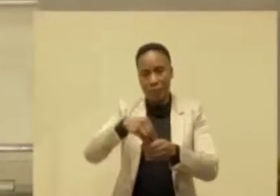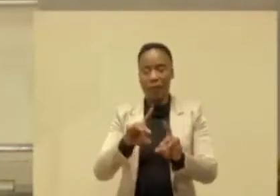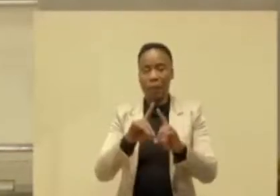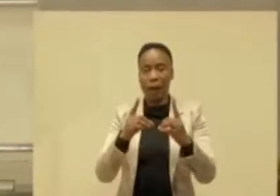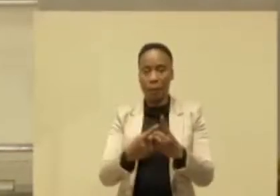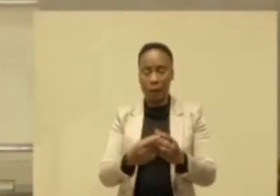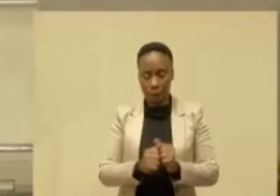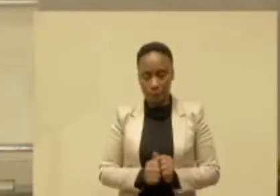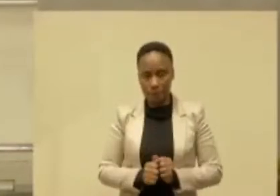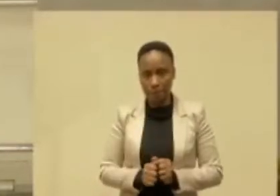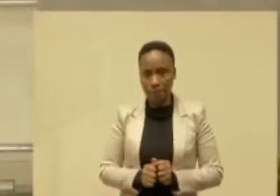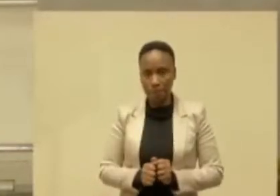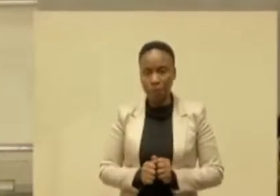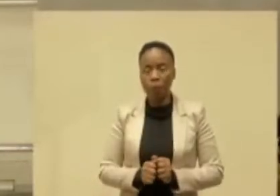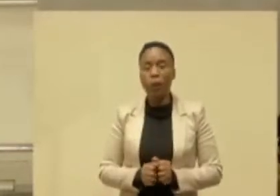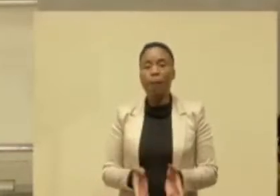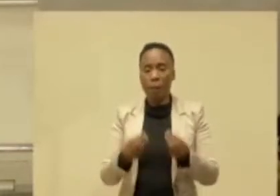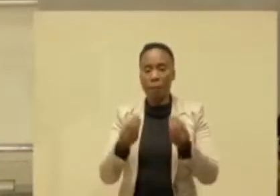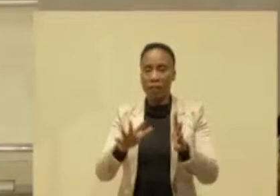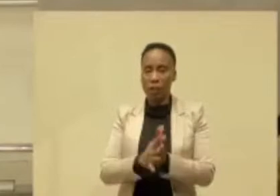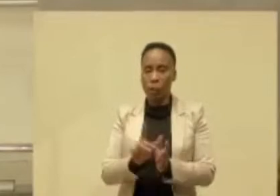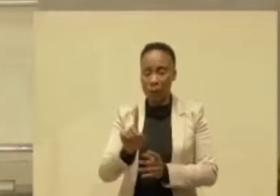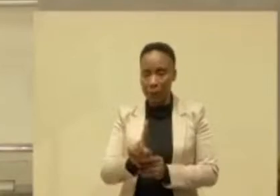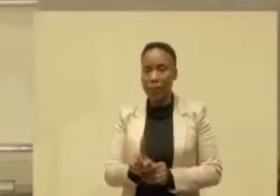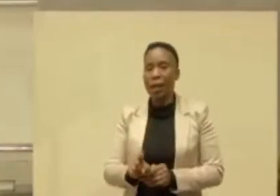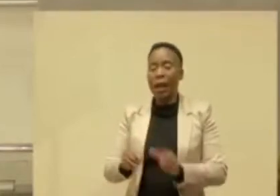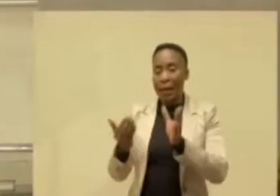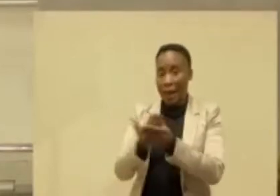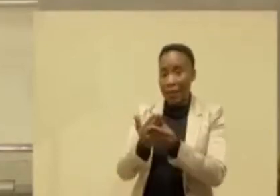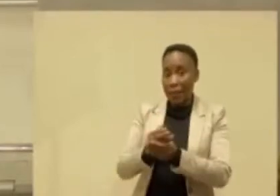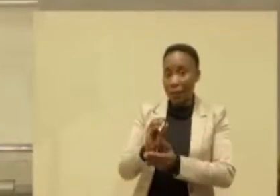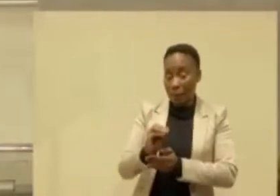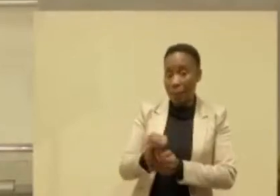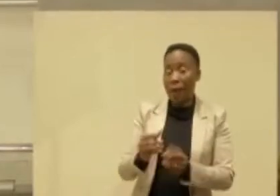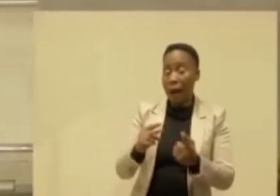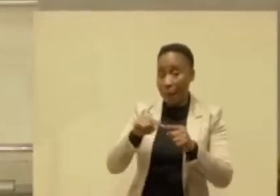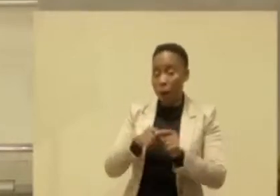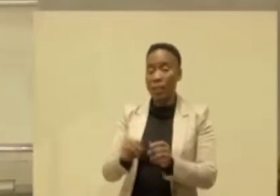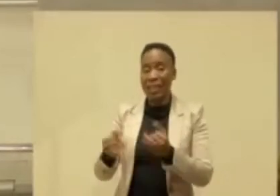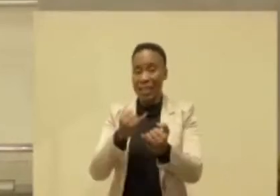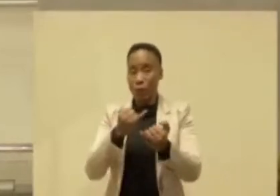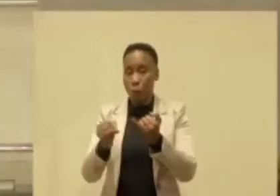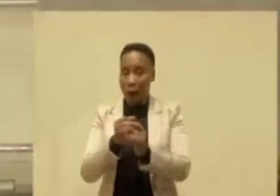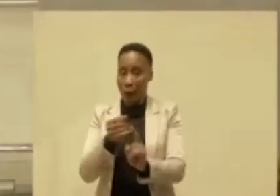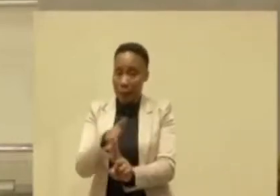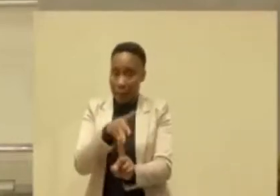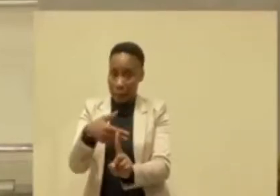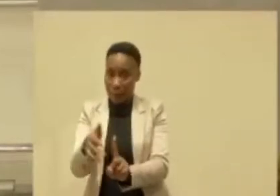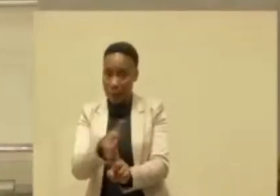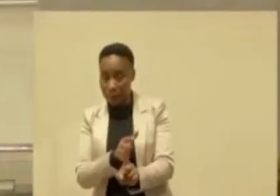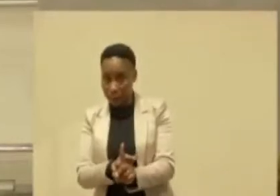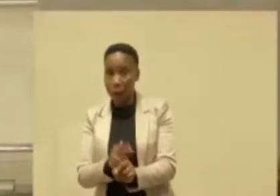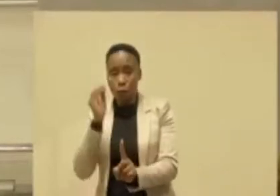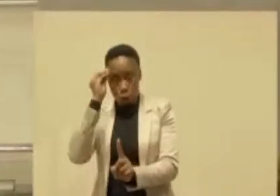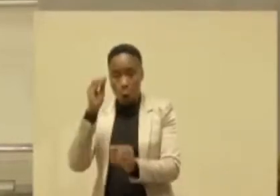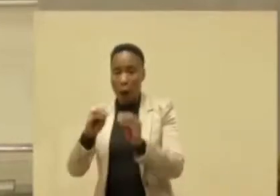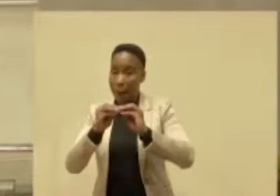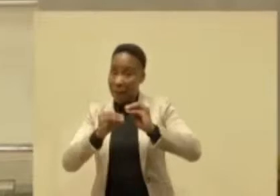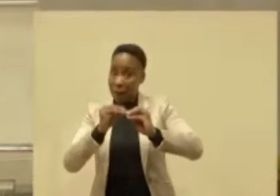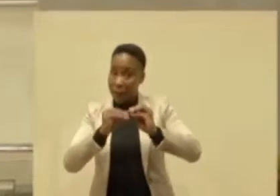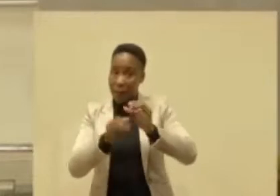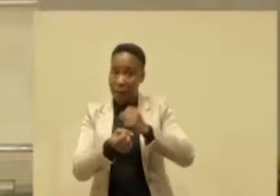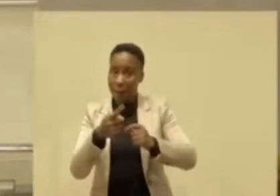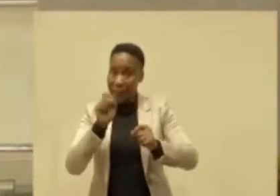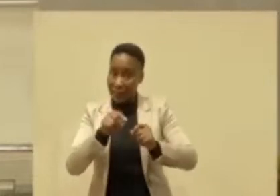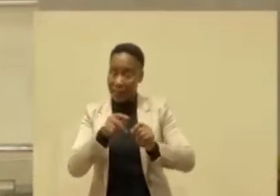we have picked up that there are cases that we need to deal with of sexual harassment we know that there's been amendment to that policy